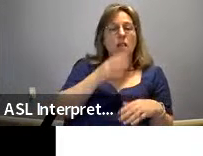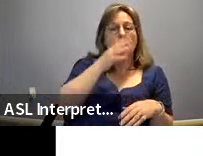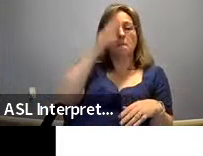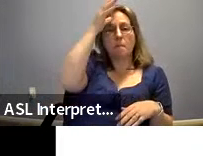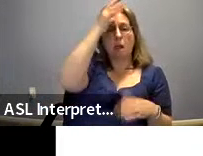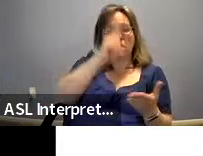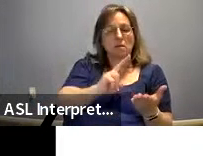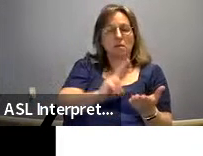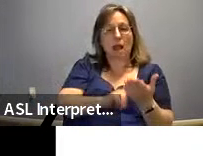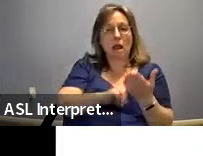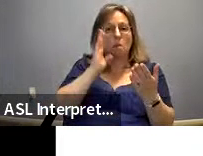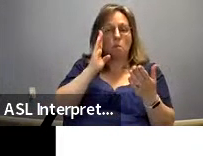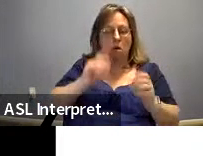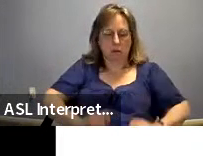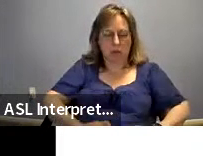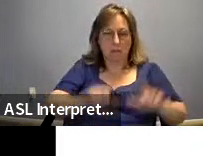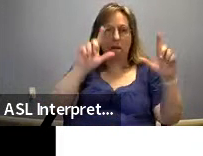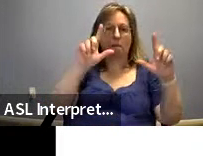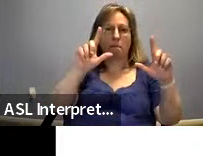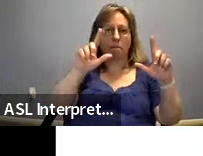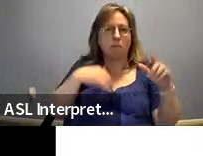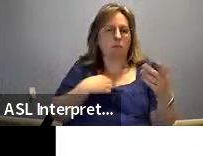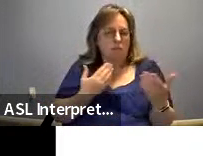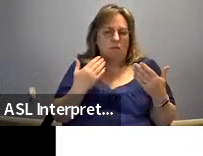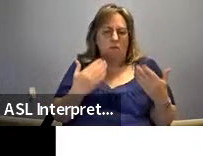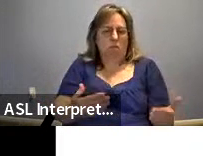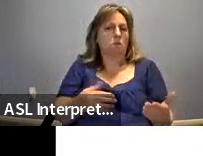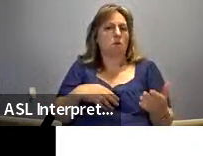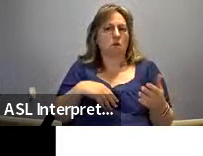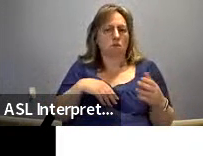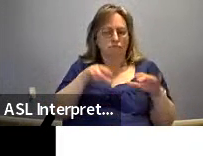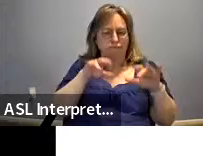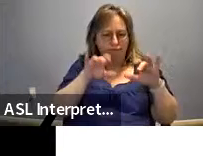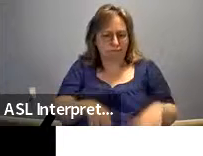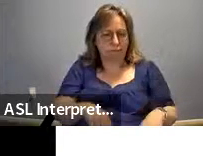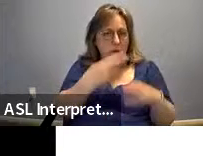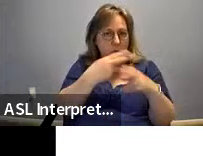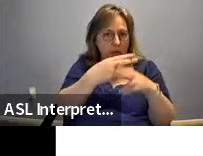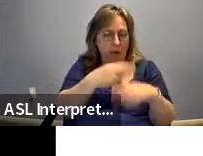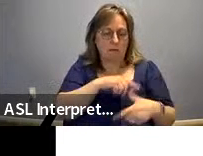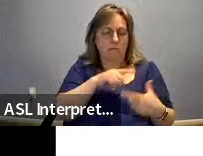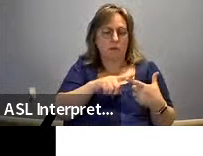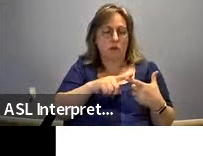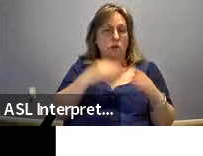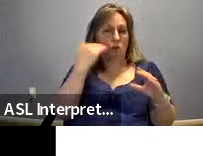come up. Enter your name, your email address,